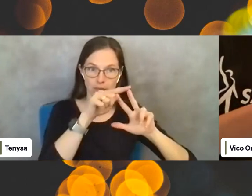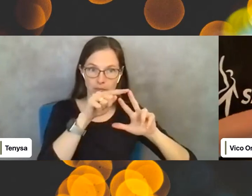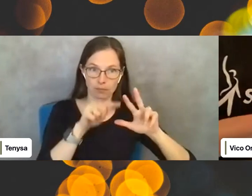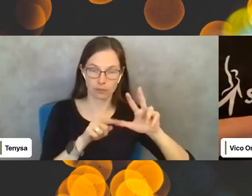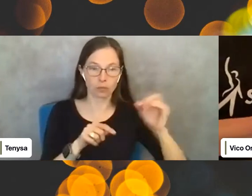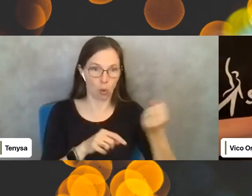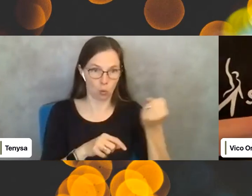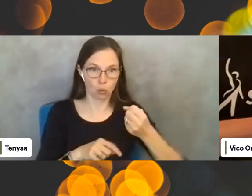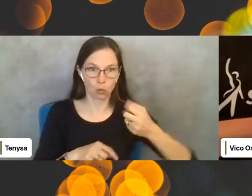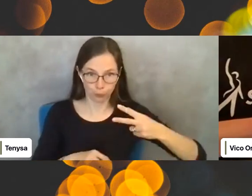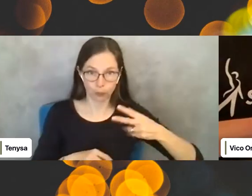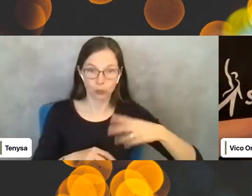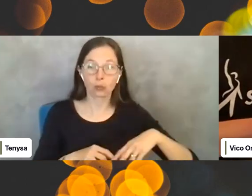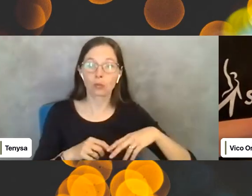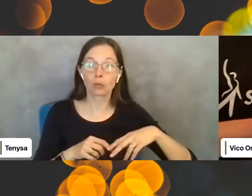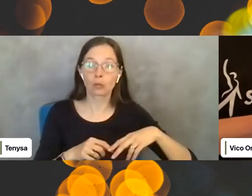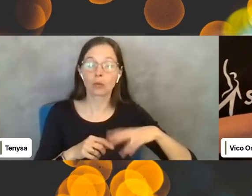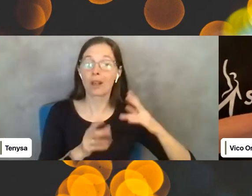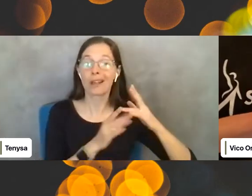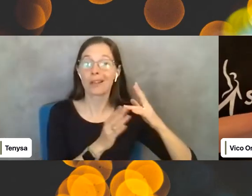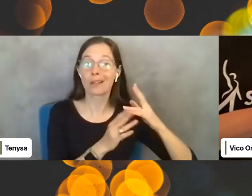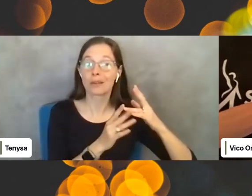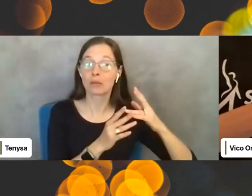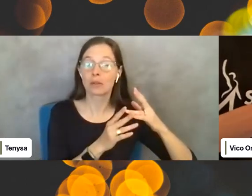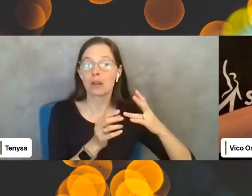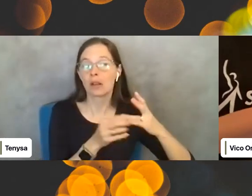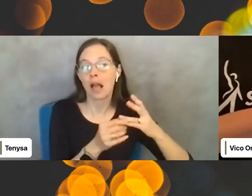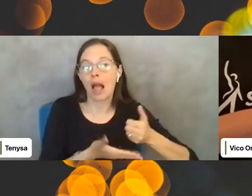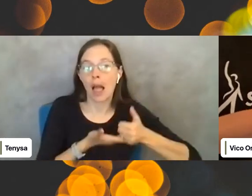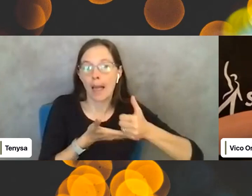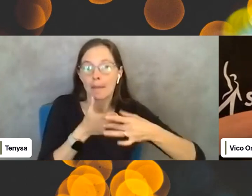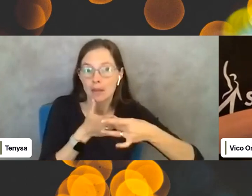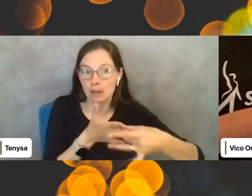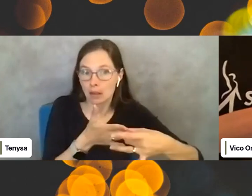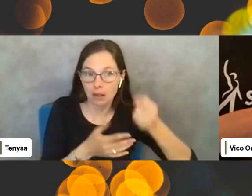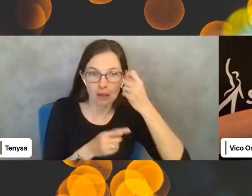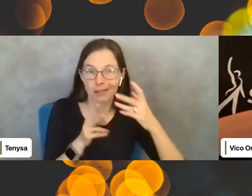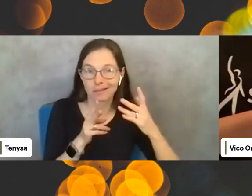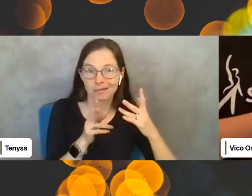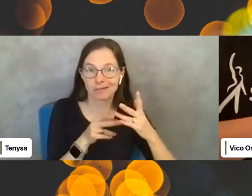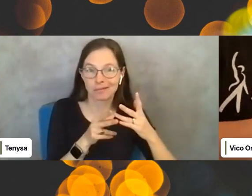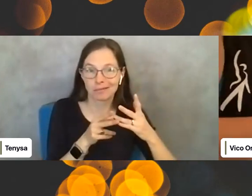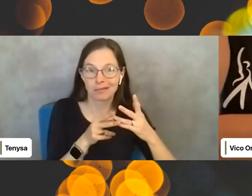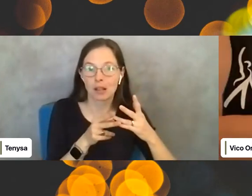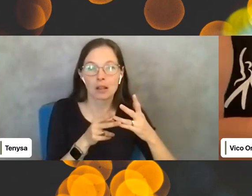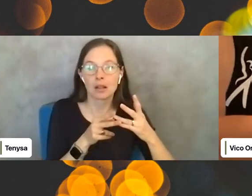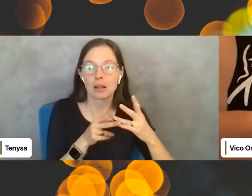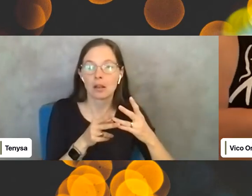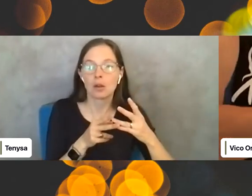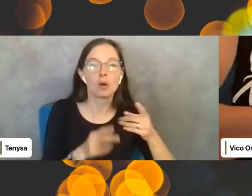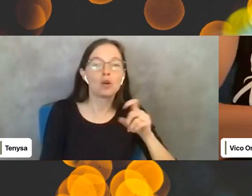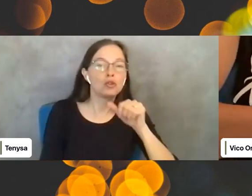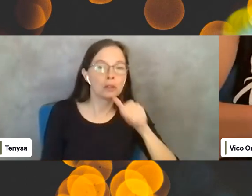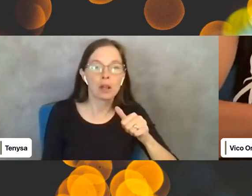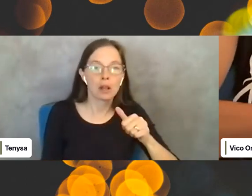a sword. These two are there to sort of help guide, but they're not really, you shouldn't hold your